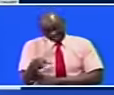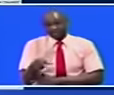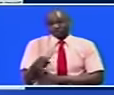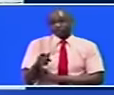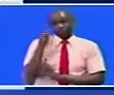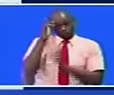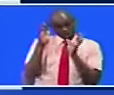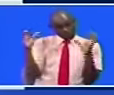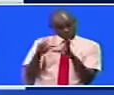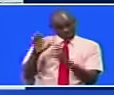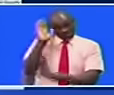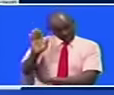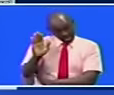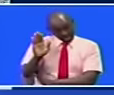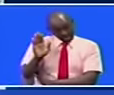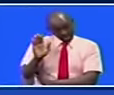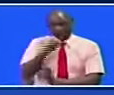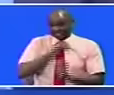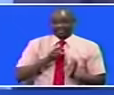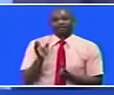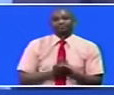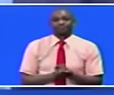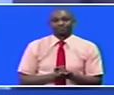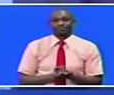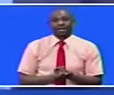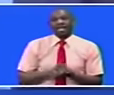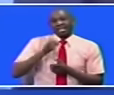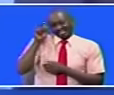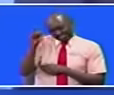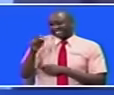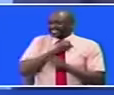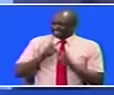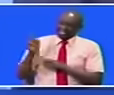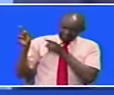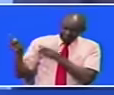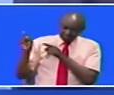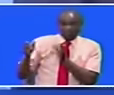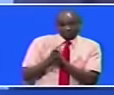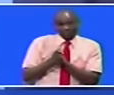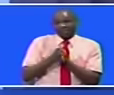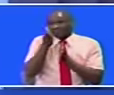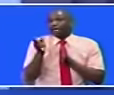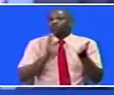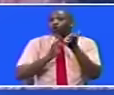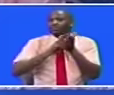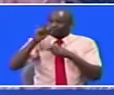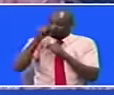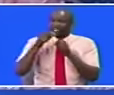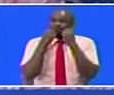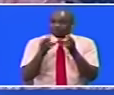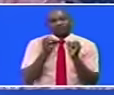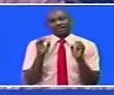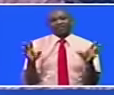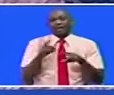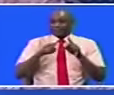firm, Singoi Murkomen and Sigei Advocates. The Elgeyo Marakwet senator was not available to comment on the latest turn of events,